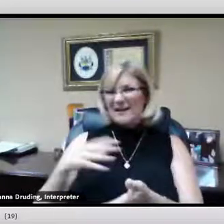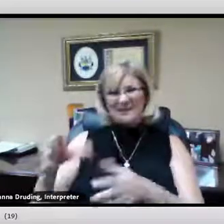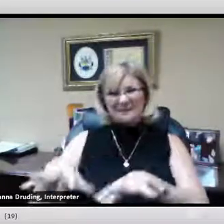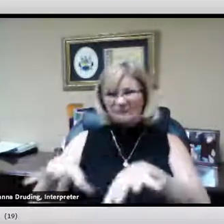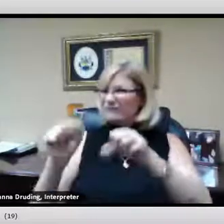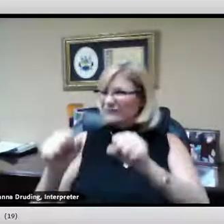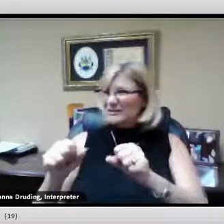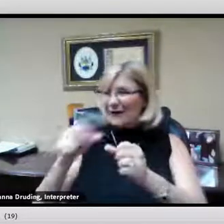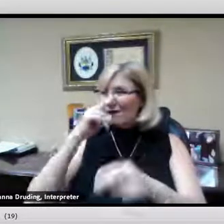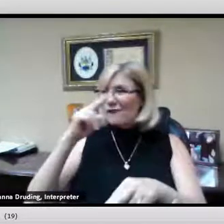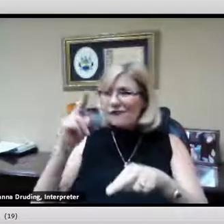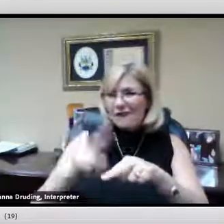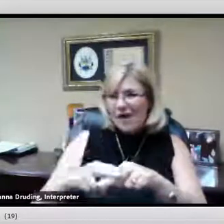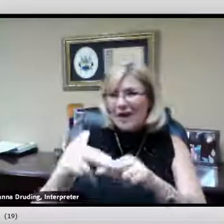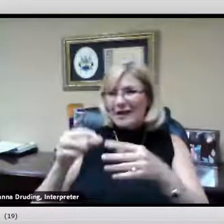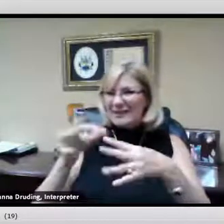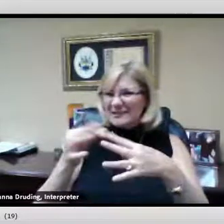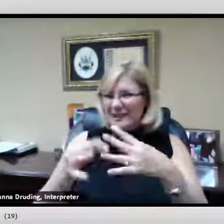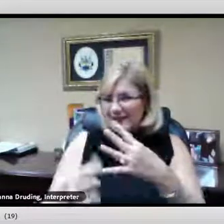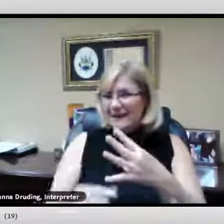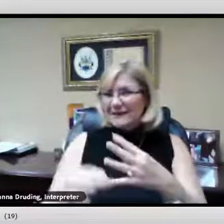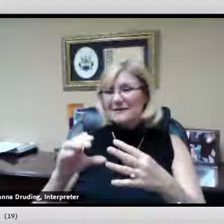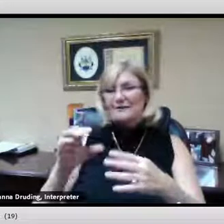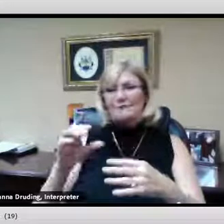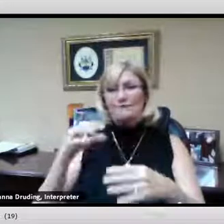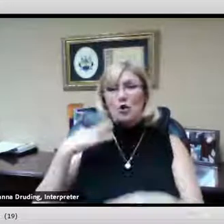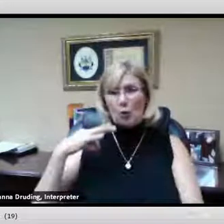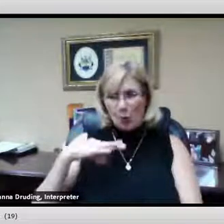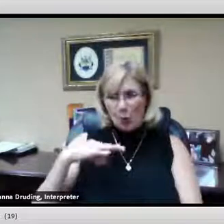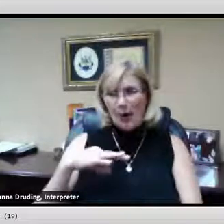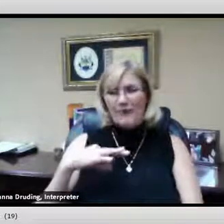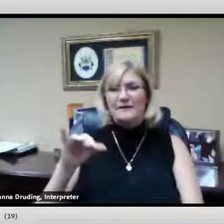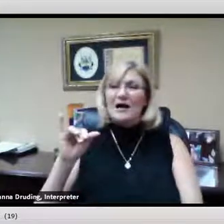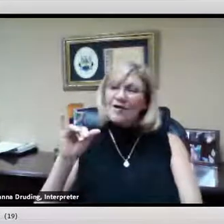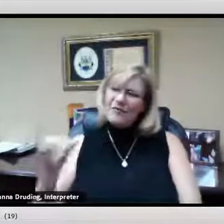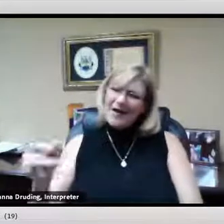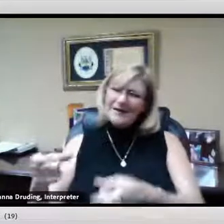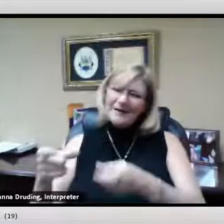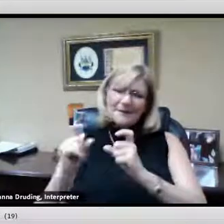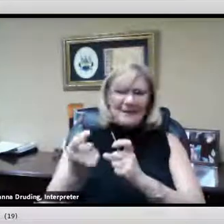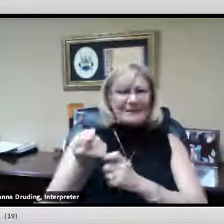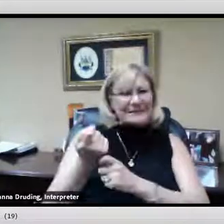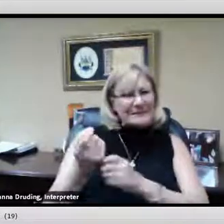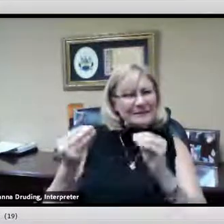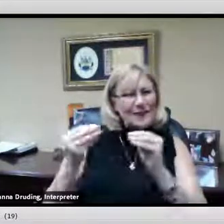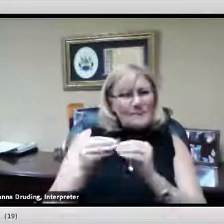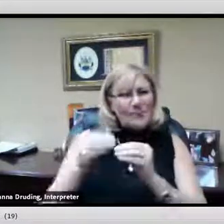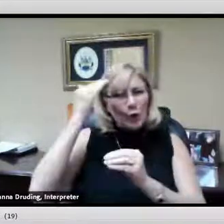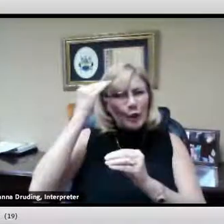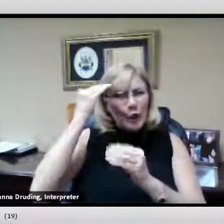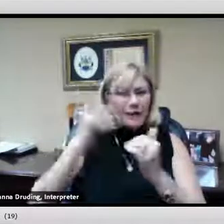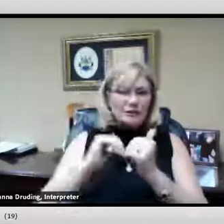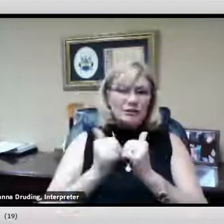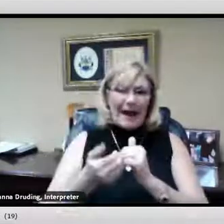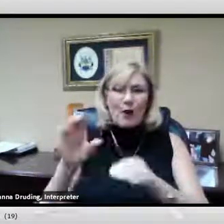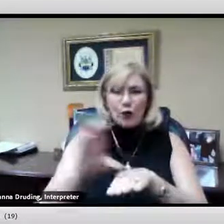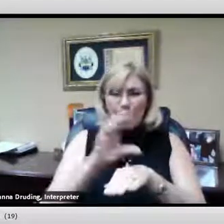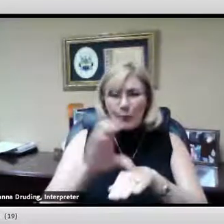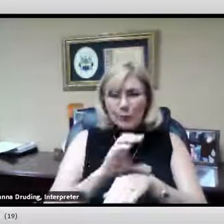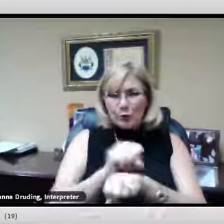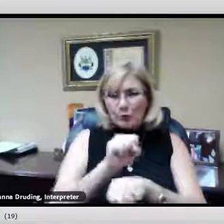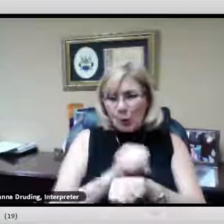an elective credit, and it was a lot of fun. That probably gave me a little bit more knowledge of how computers work, but I really